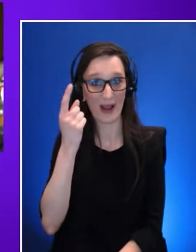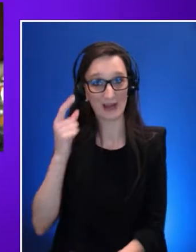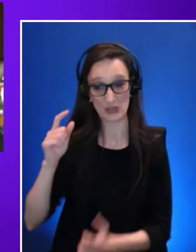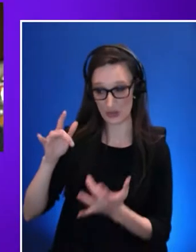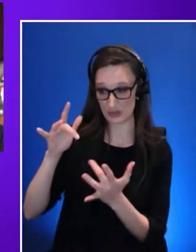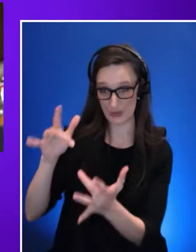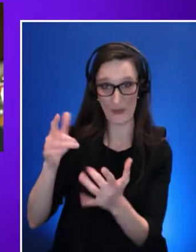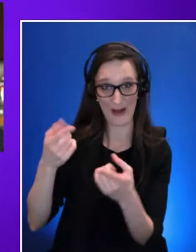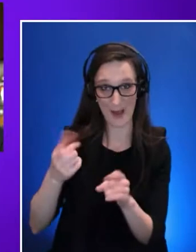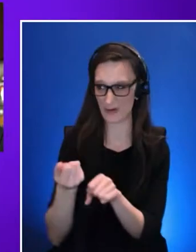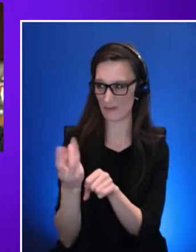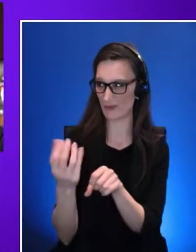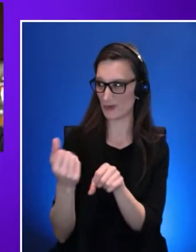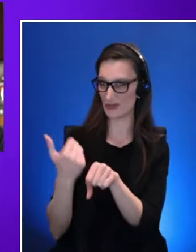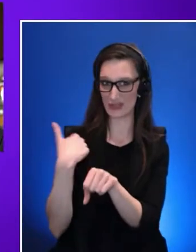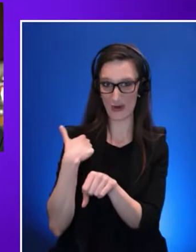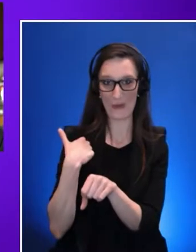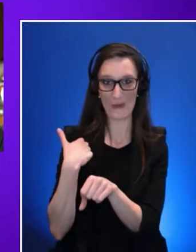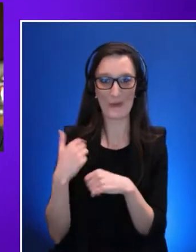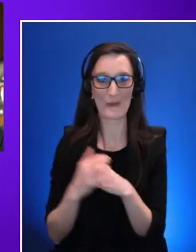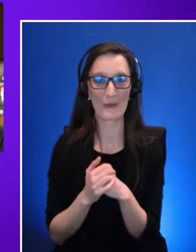and